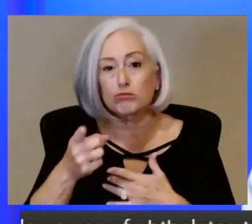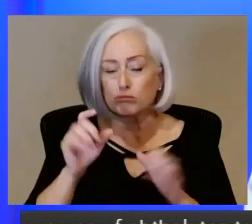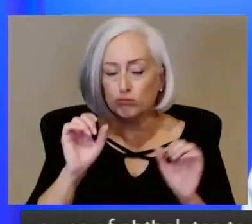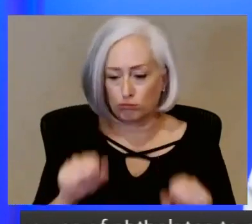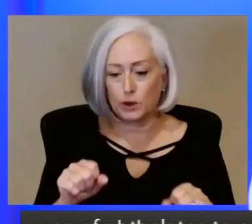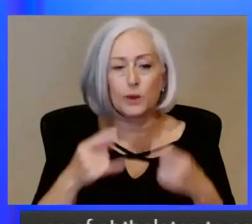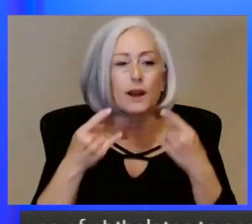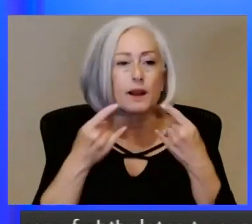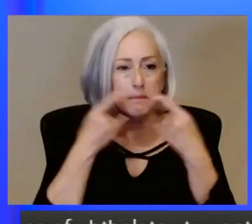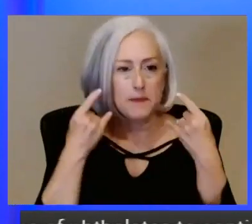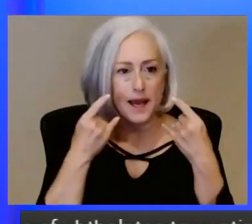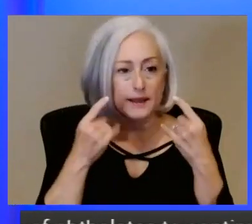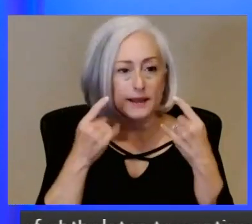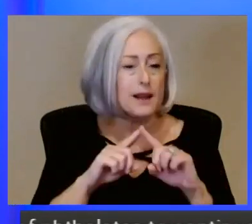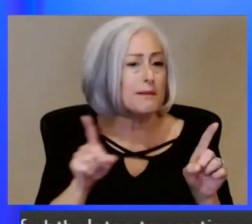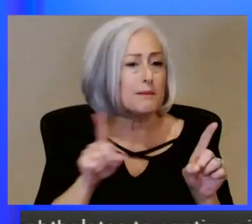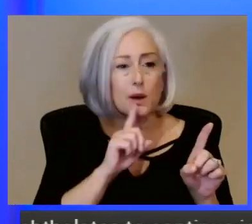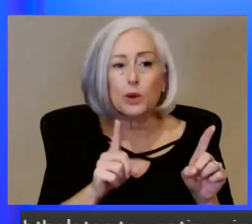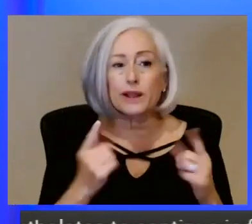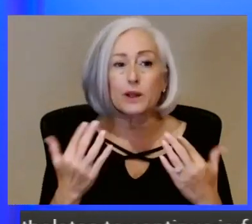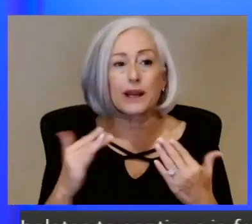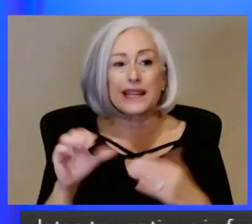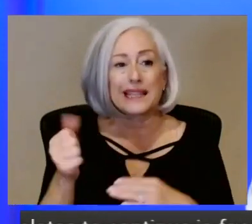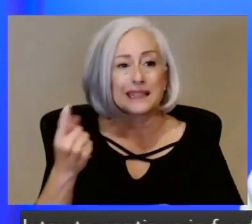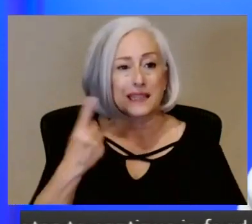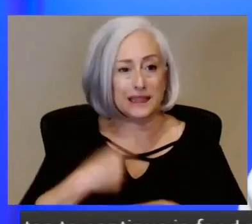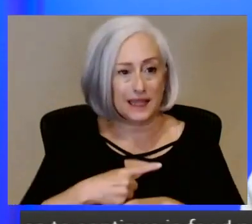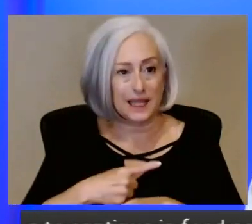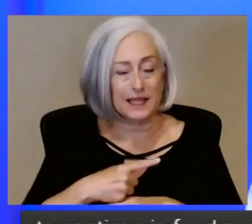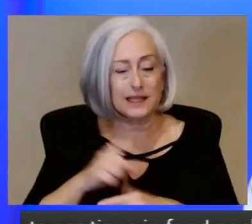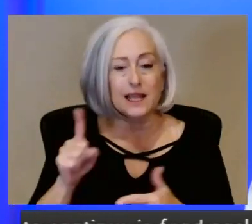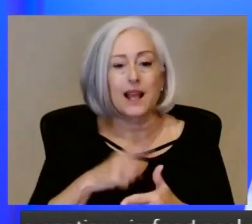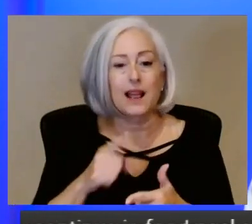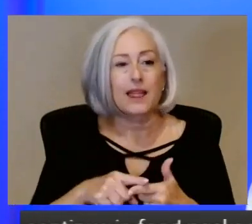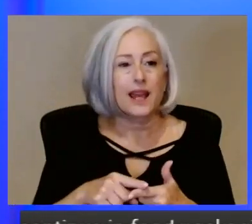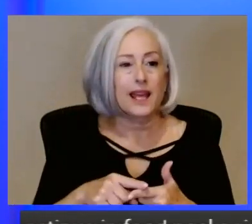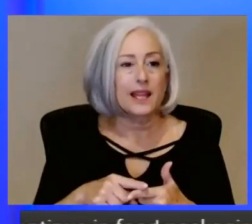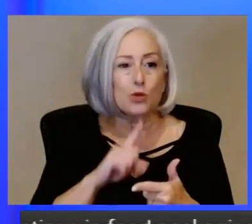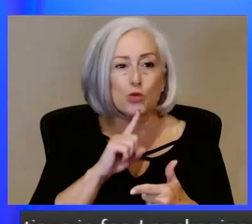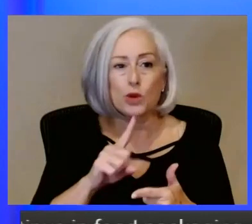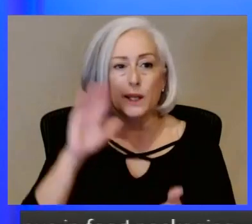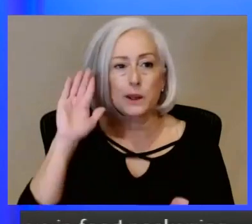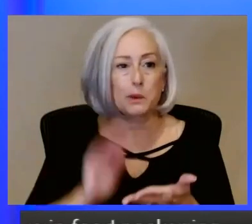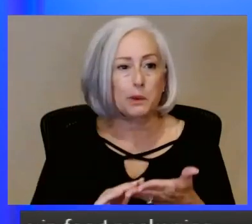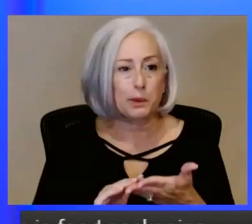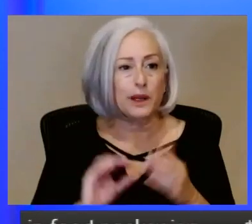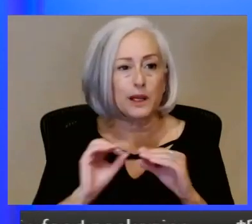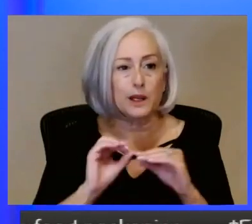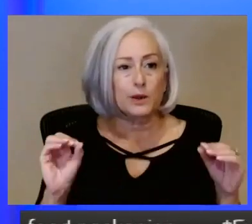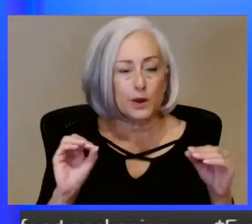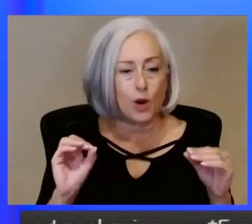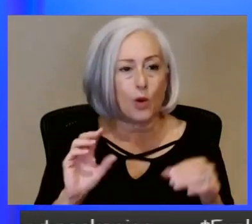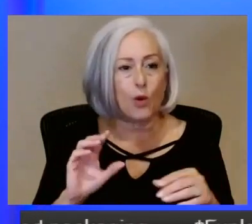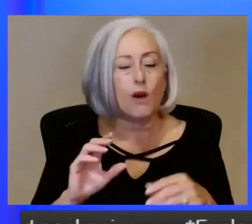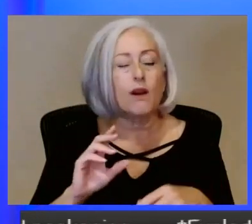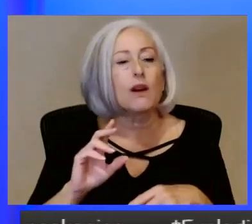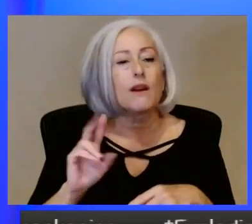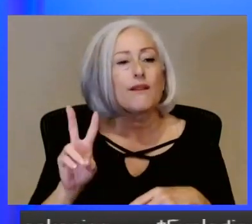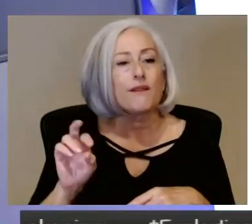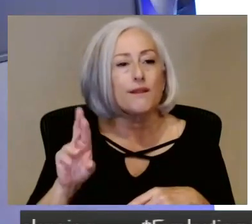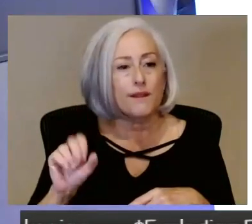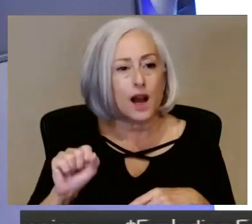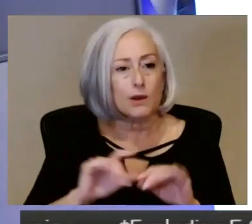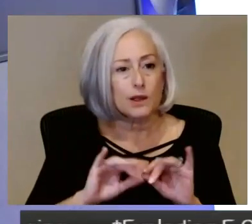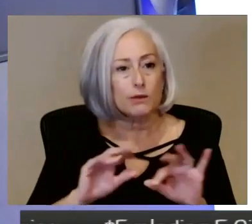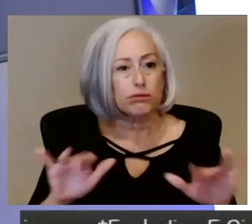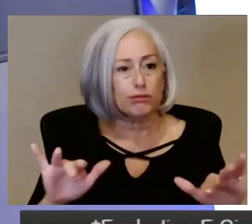But really it's waiting that 10 days. You really should have very little to no active viral replication at that point and will not be infectious. Okay, I do have to